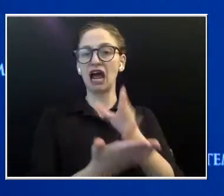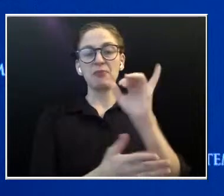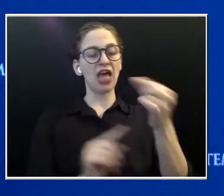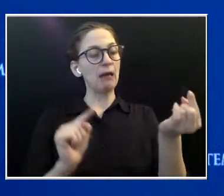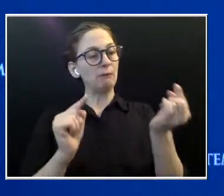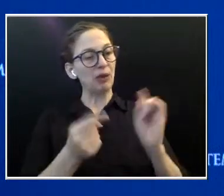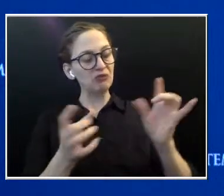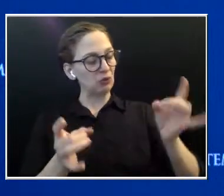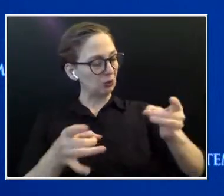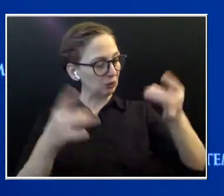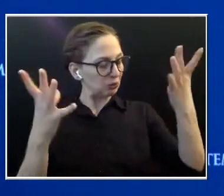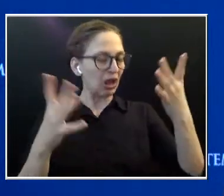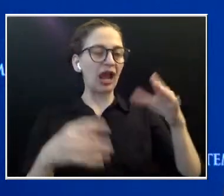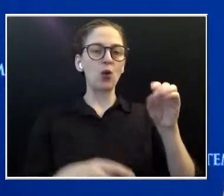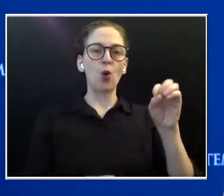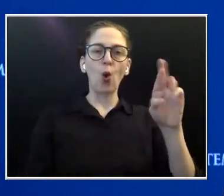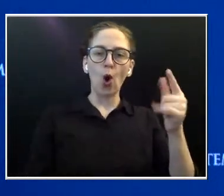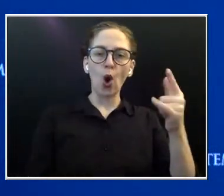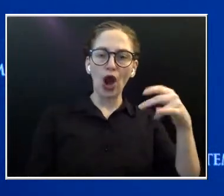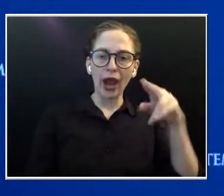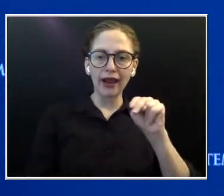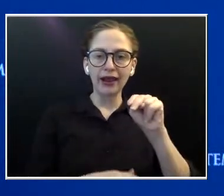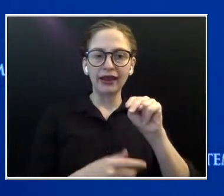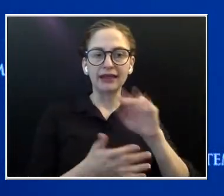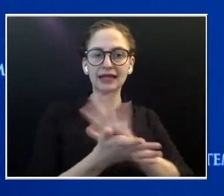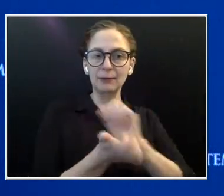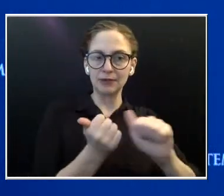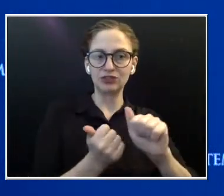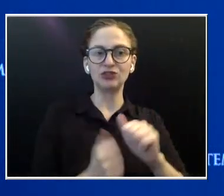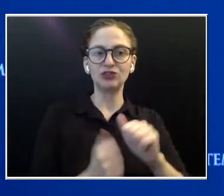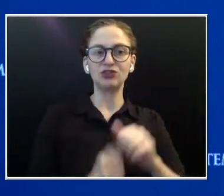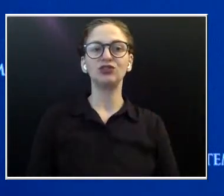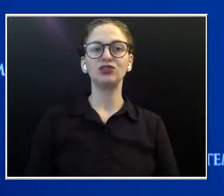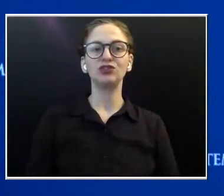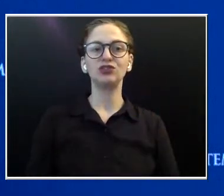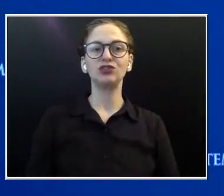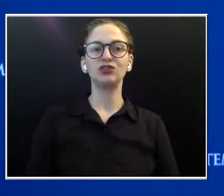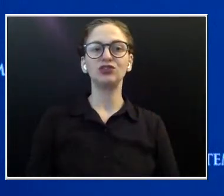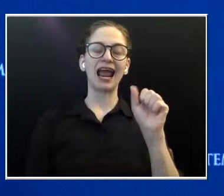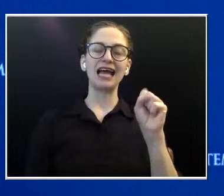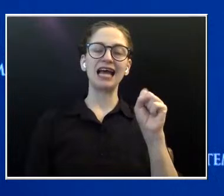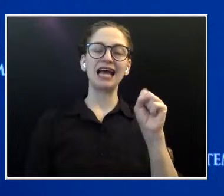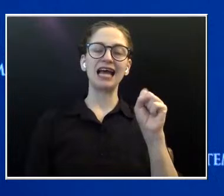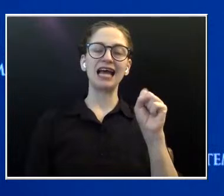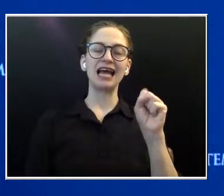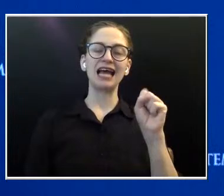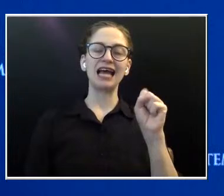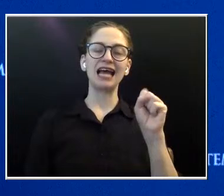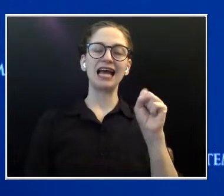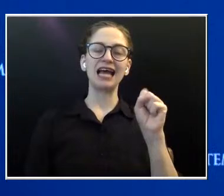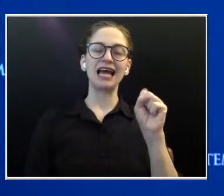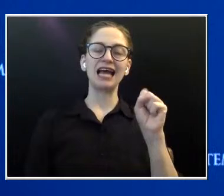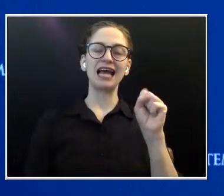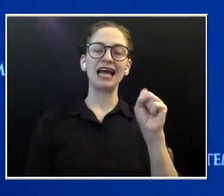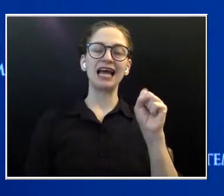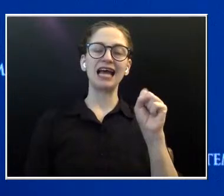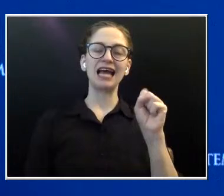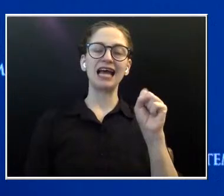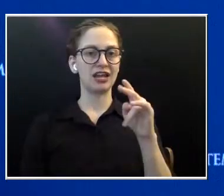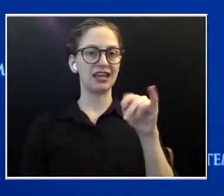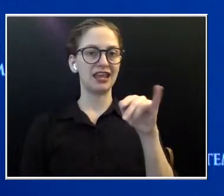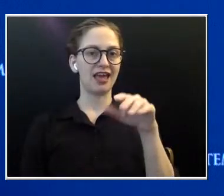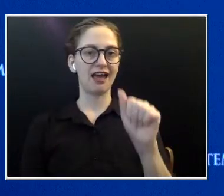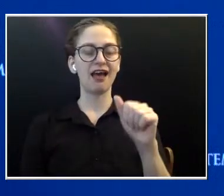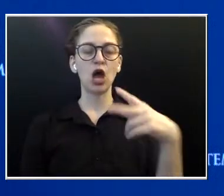crises. Casgevy and Lyfgenia are the 2 constructs. They use a little bit of a different strategy for